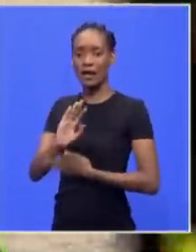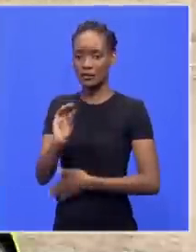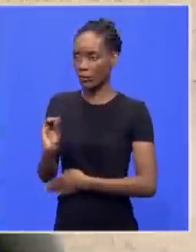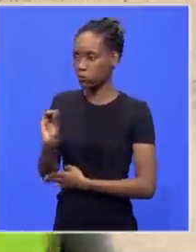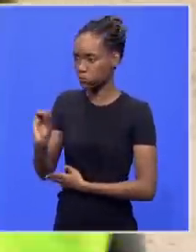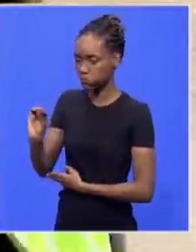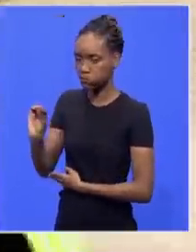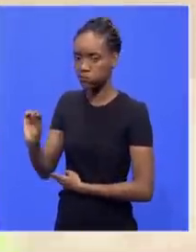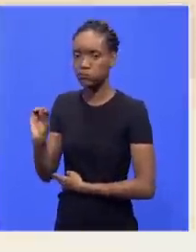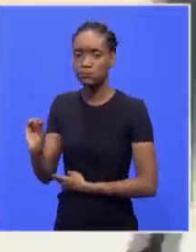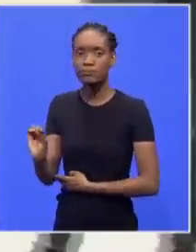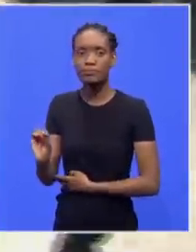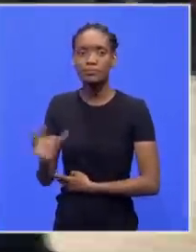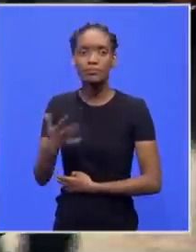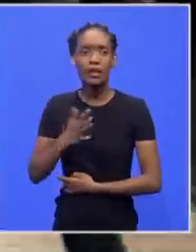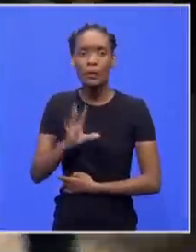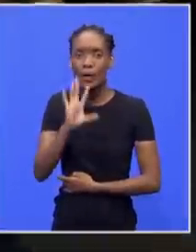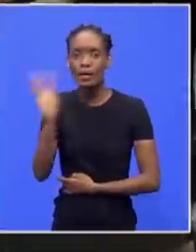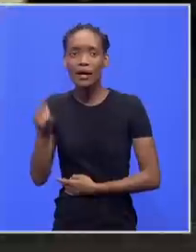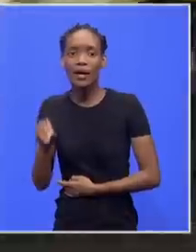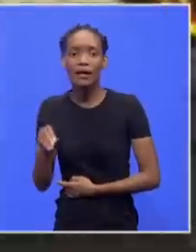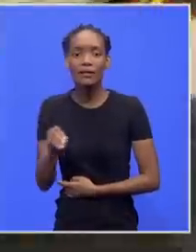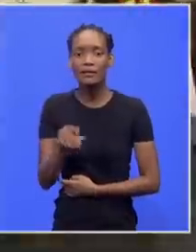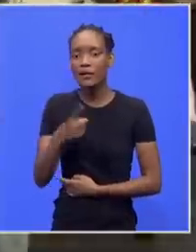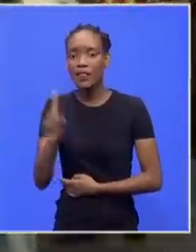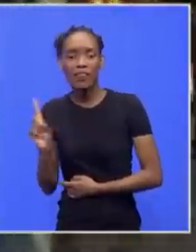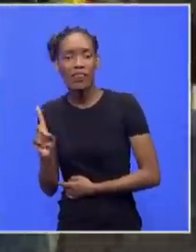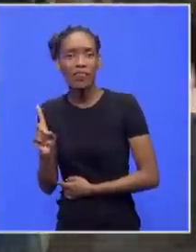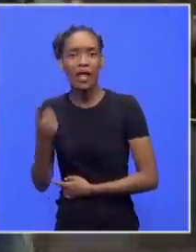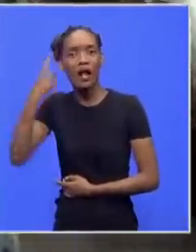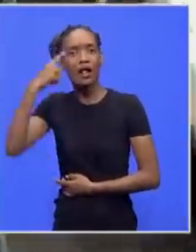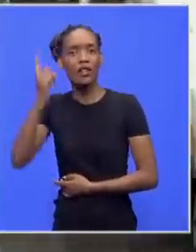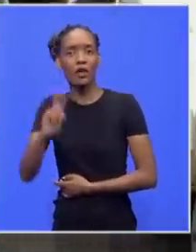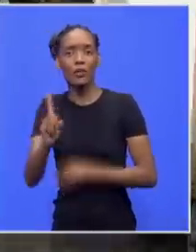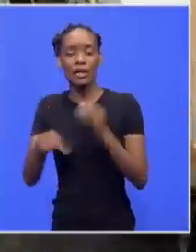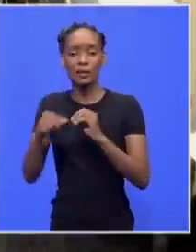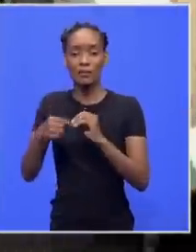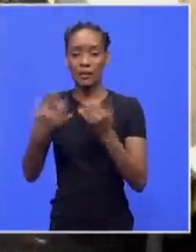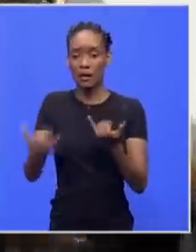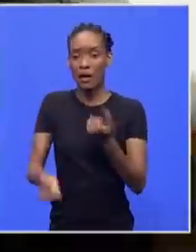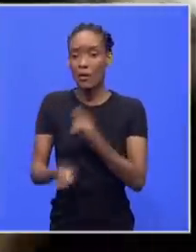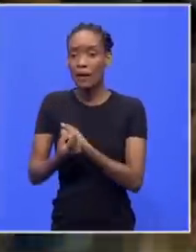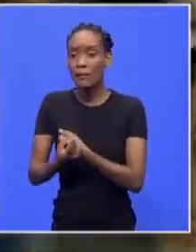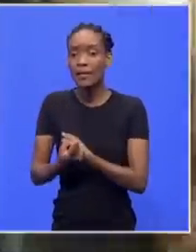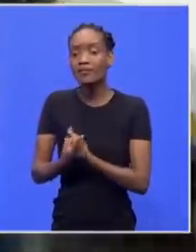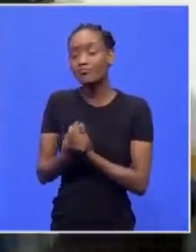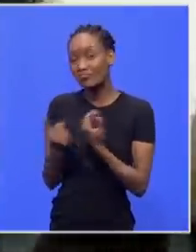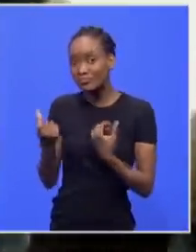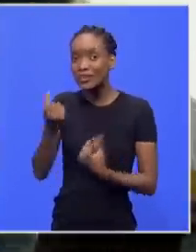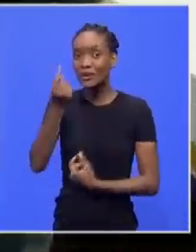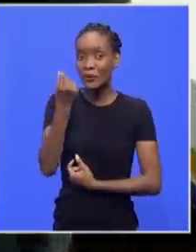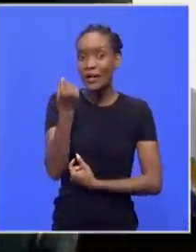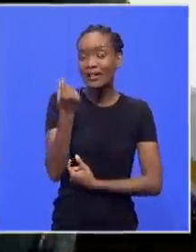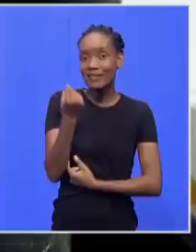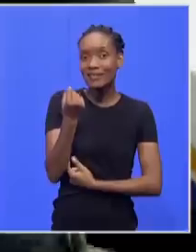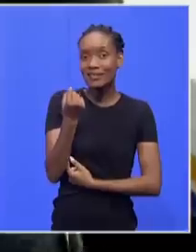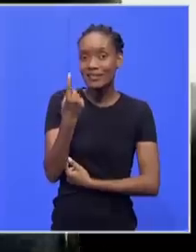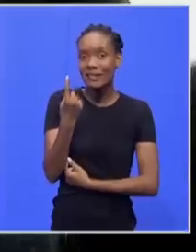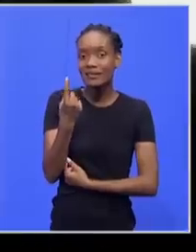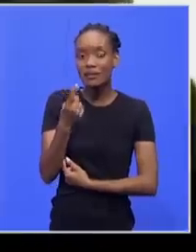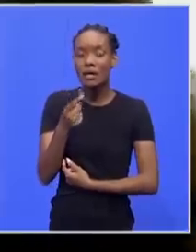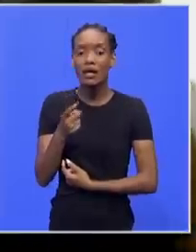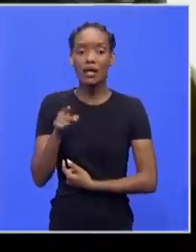just to find out, you know, what are they making of what is happening here? Of course, you would understand, Aldrin, they are here